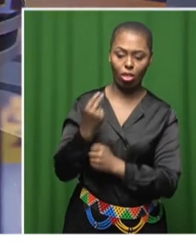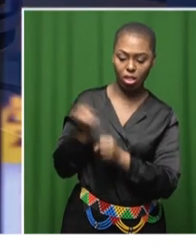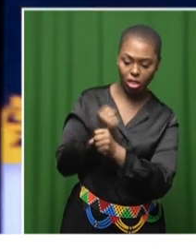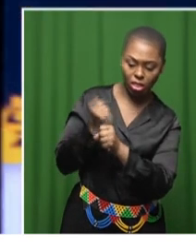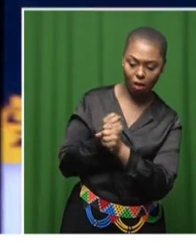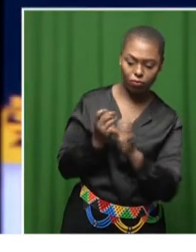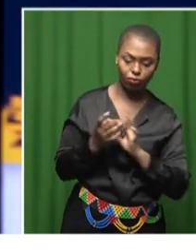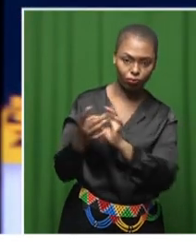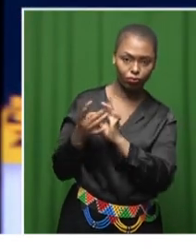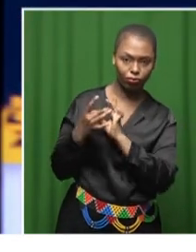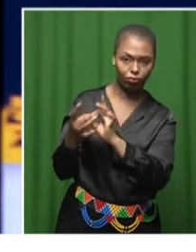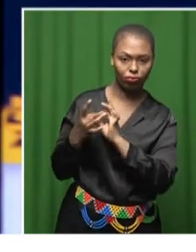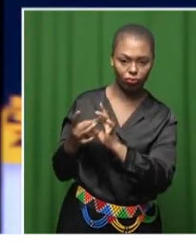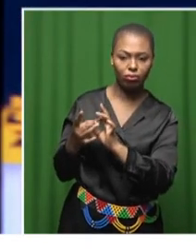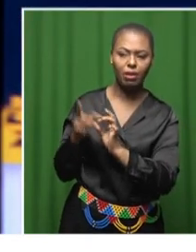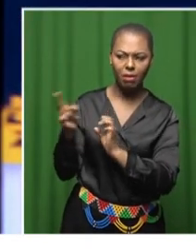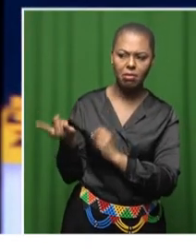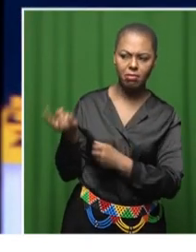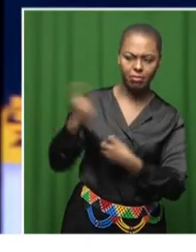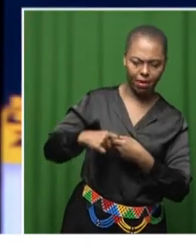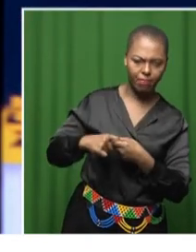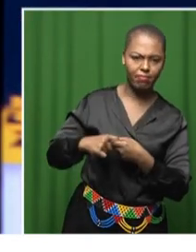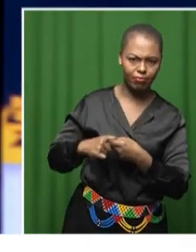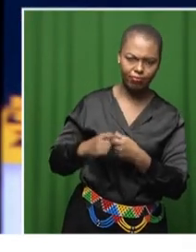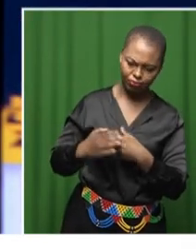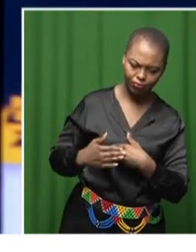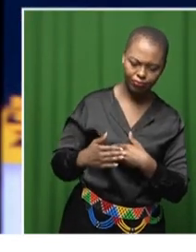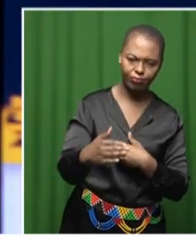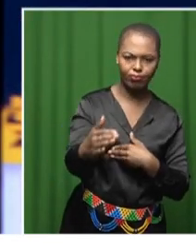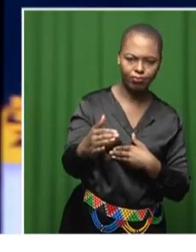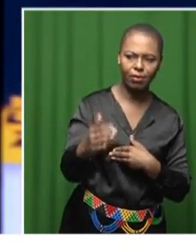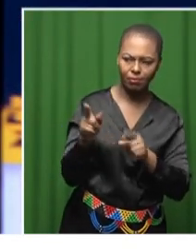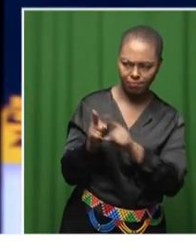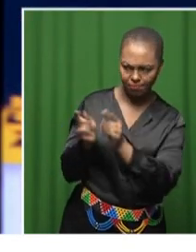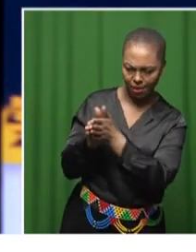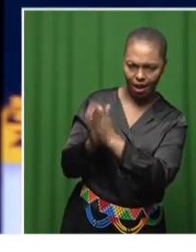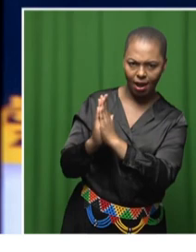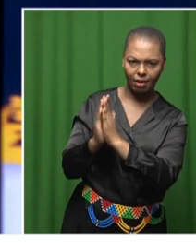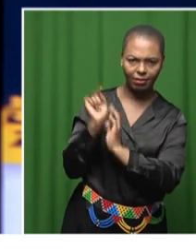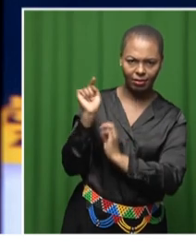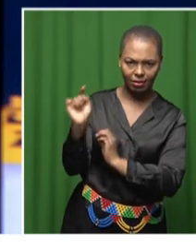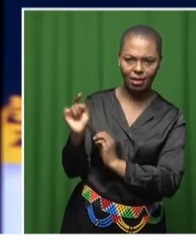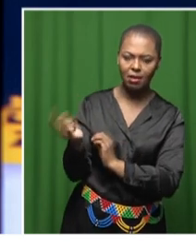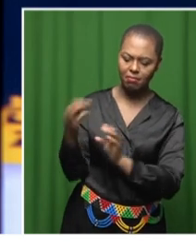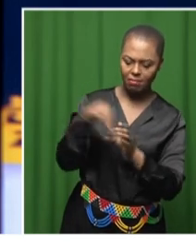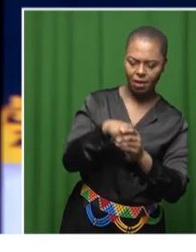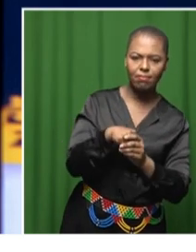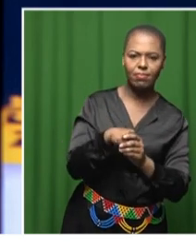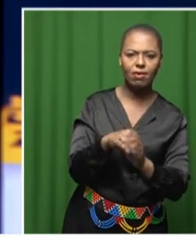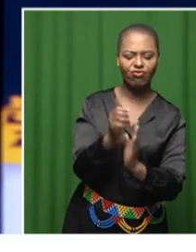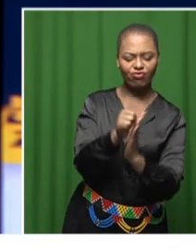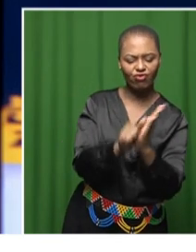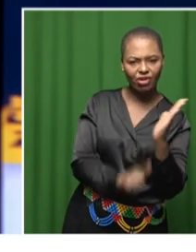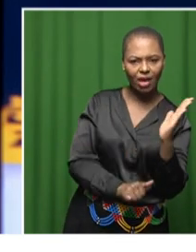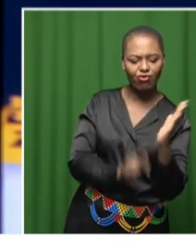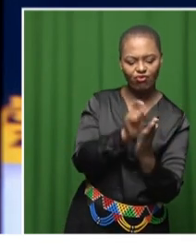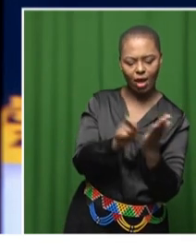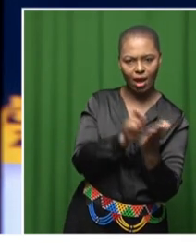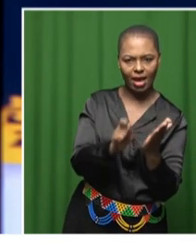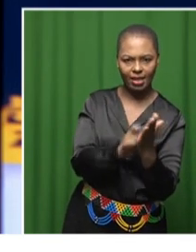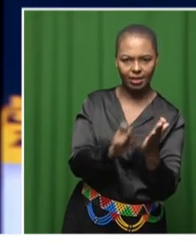to say, to extend his involvement. Okay. And then to ask him to also be involved with the script writing. And that's where we find